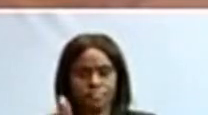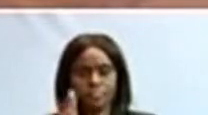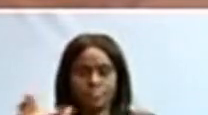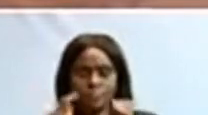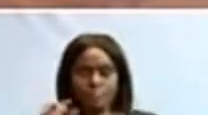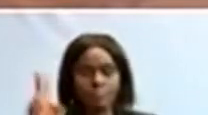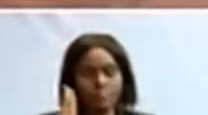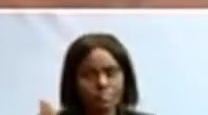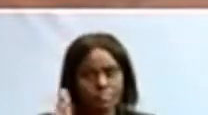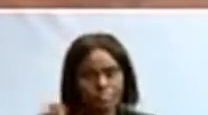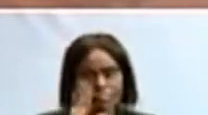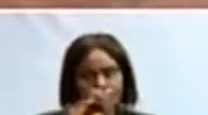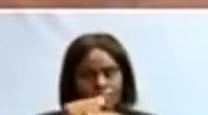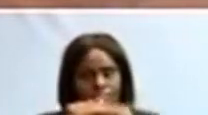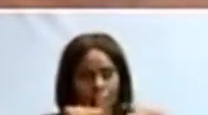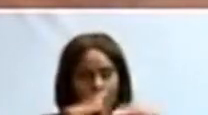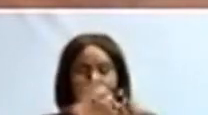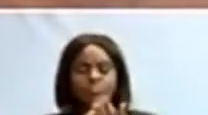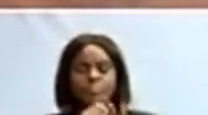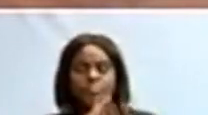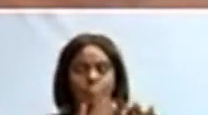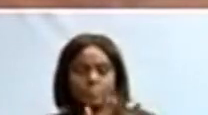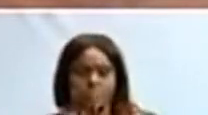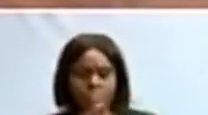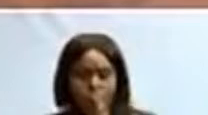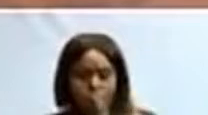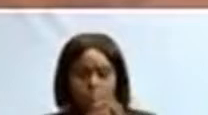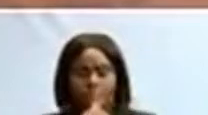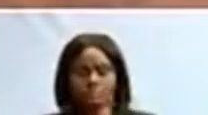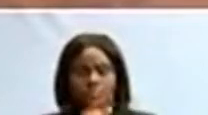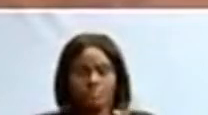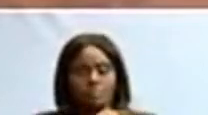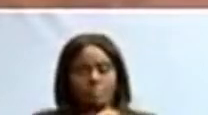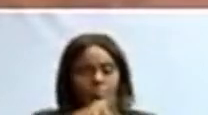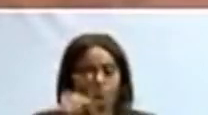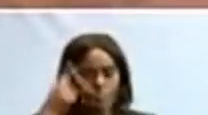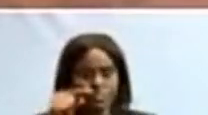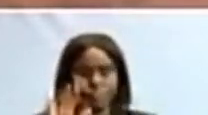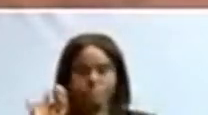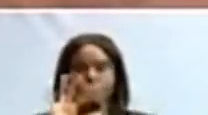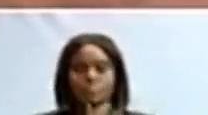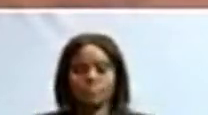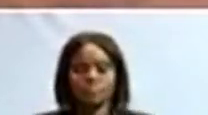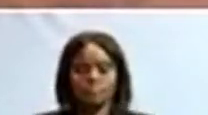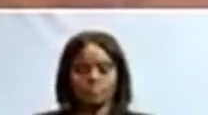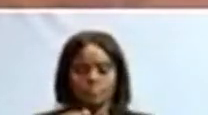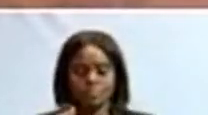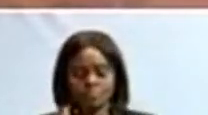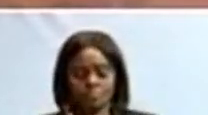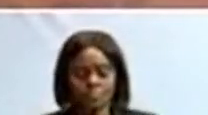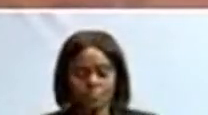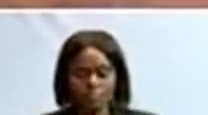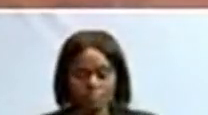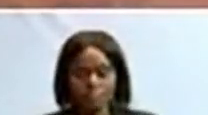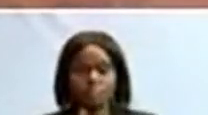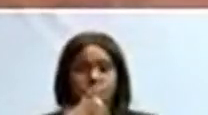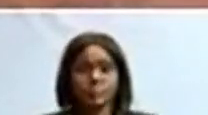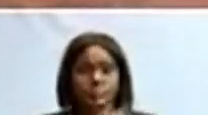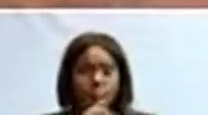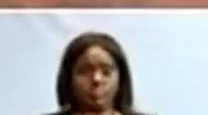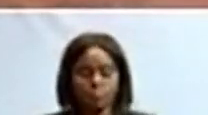council utilized the equalization fund received to pay for salaries and wages,